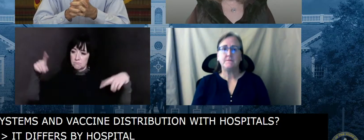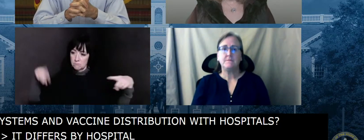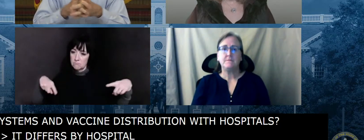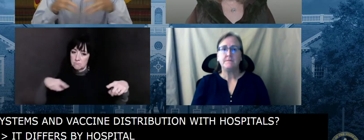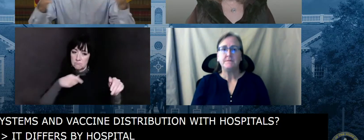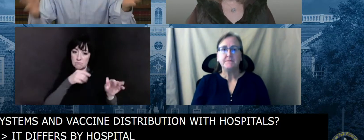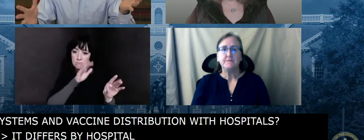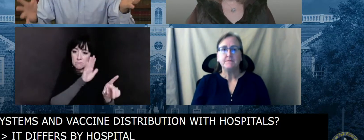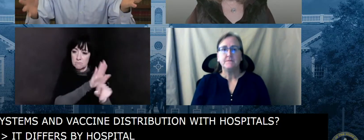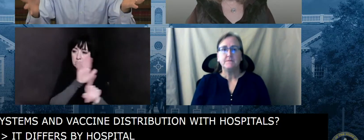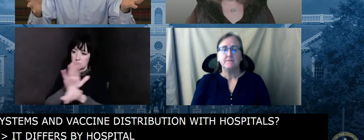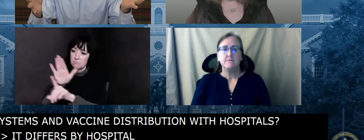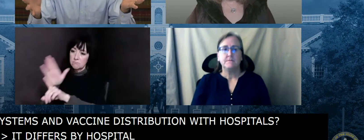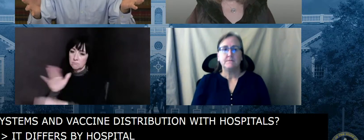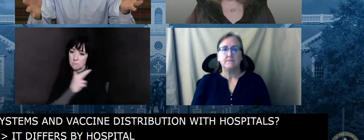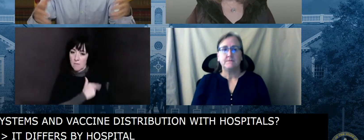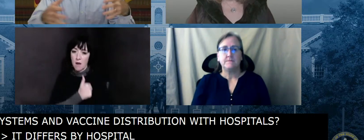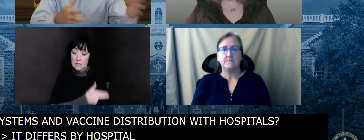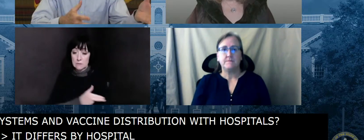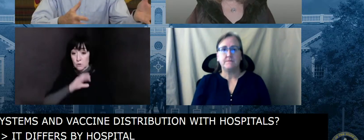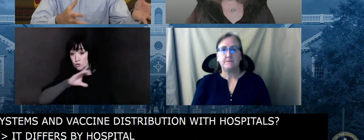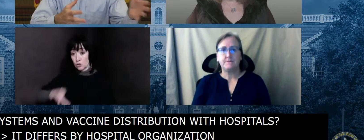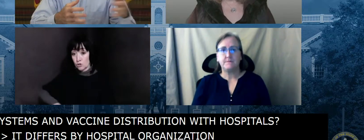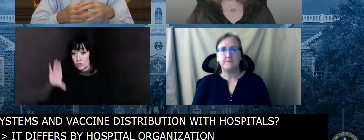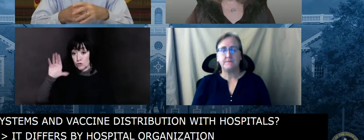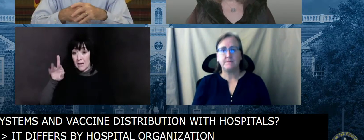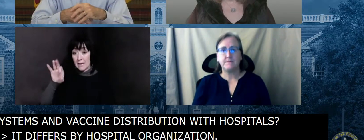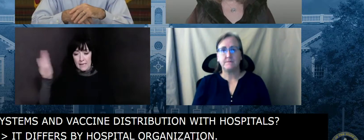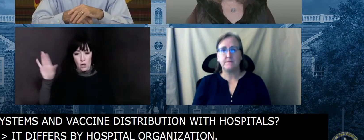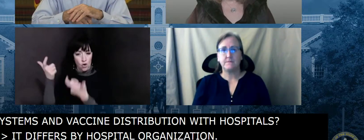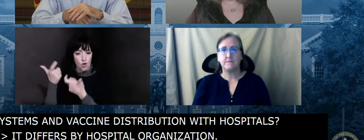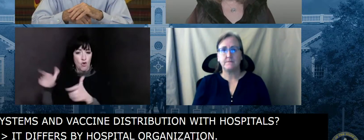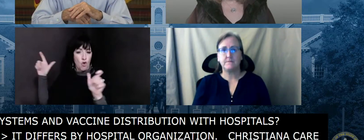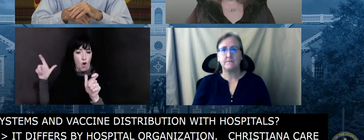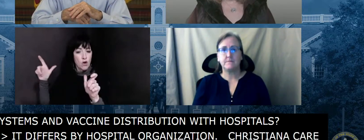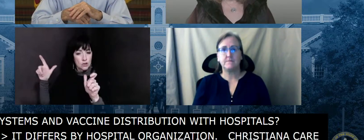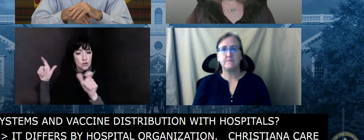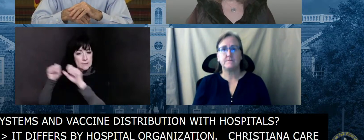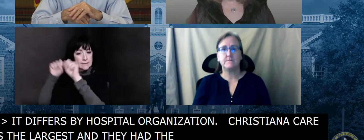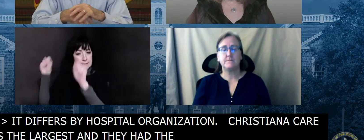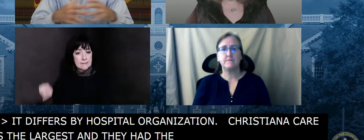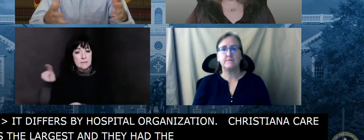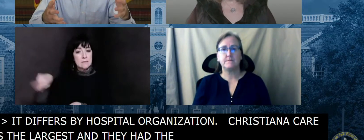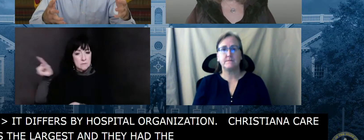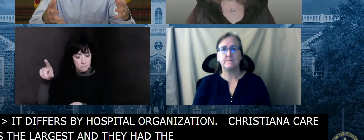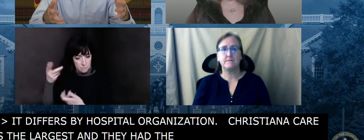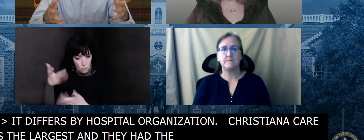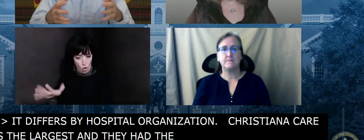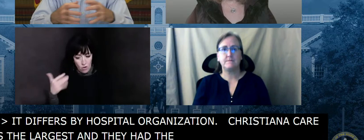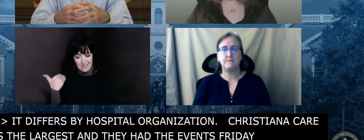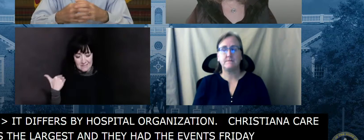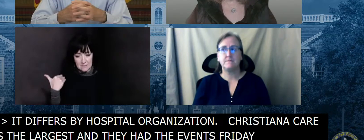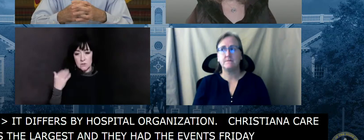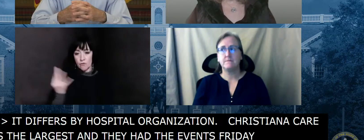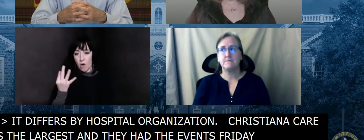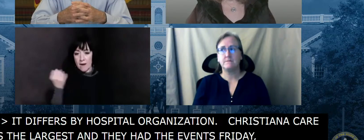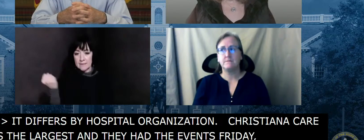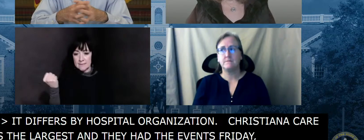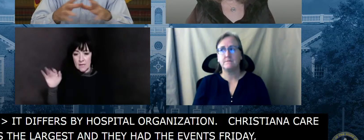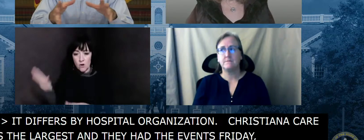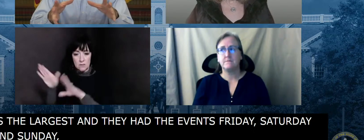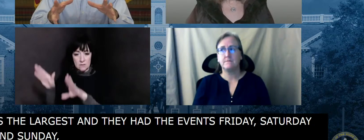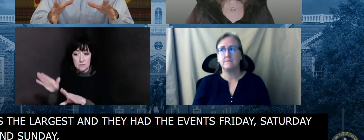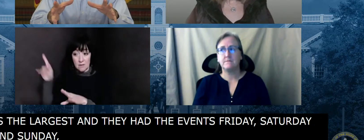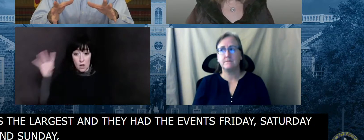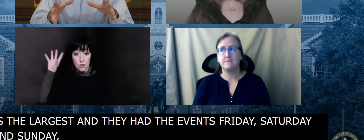organization. Christiana Care is the largest, and they had the events Friday, Saturday, and Sunday, 3,000